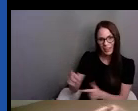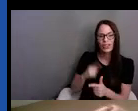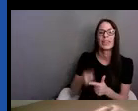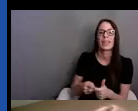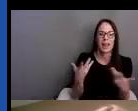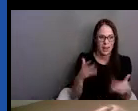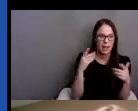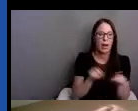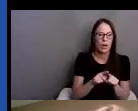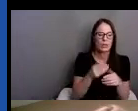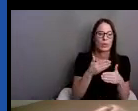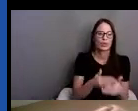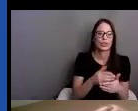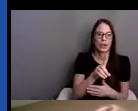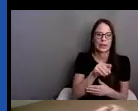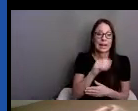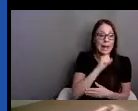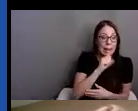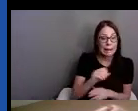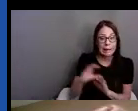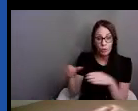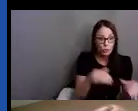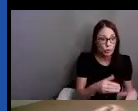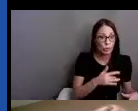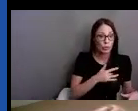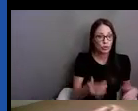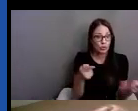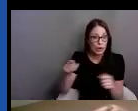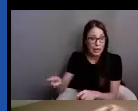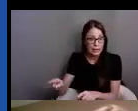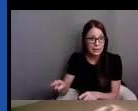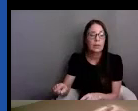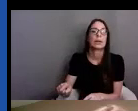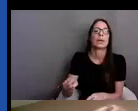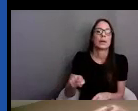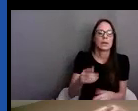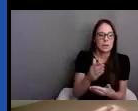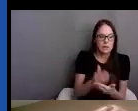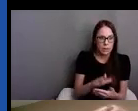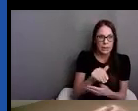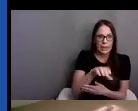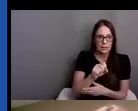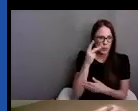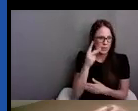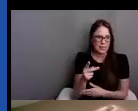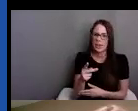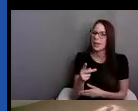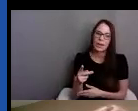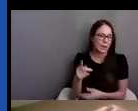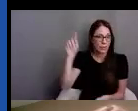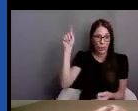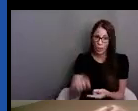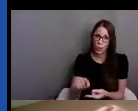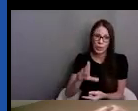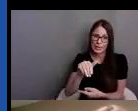with data about age group trends in cases where we're seeing the lowest case rates among our most highly vaccinated population. And